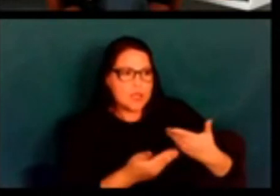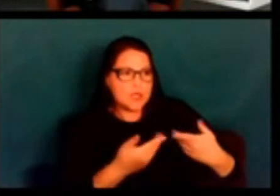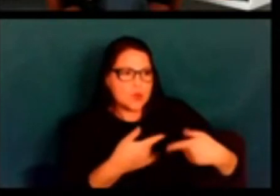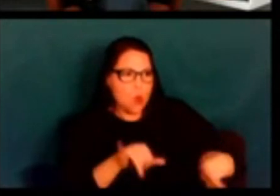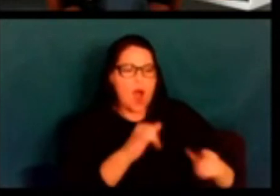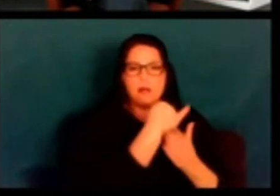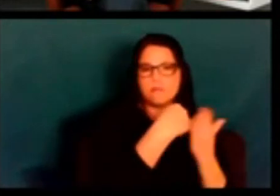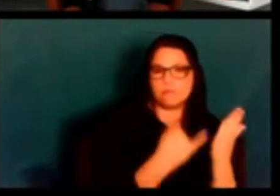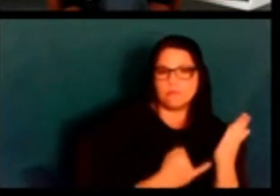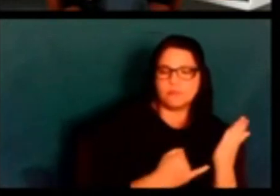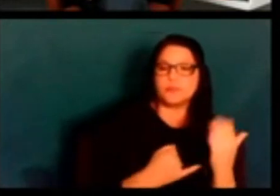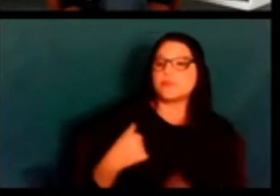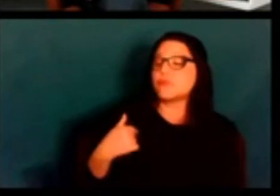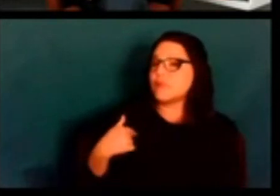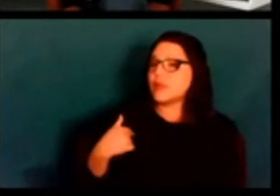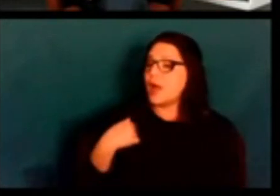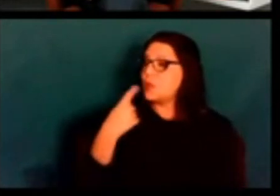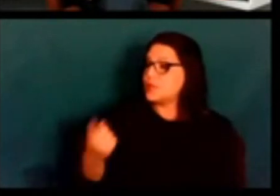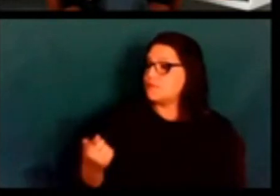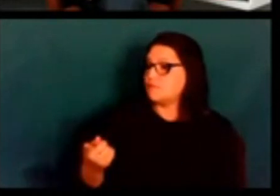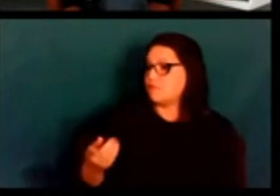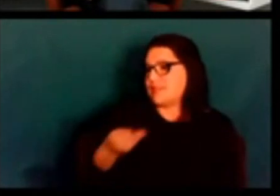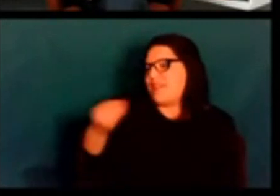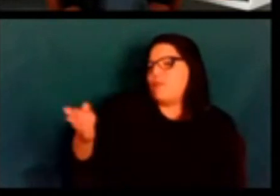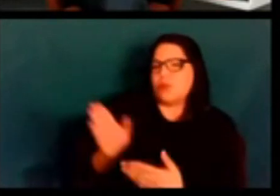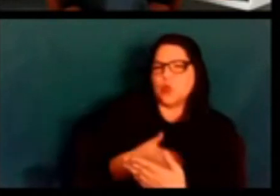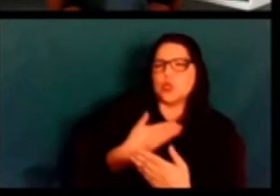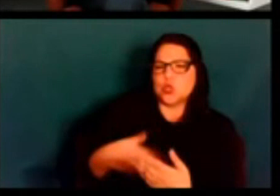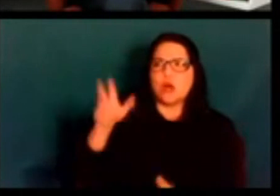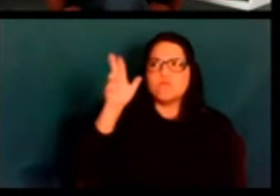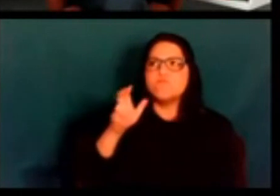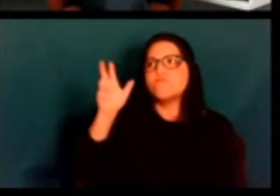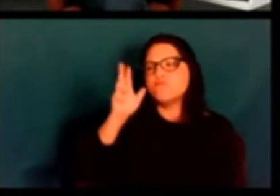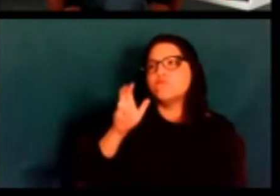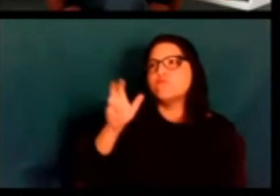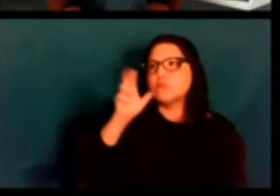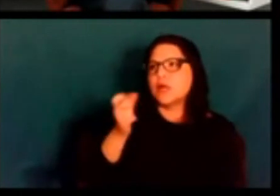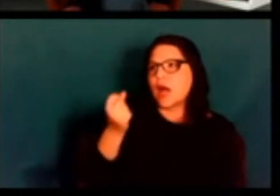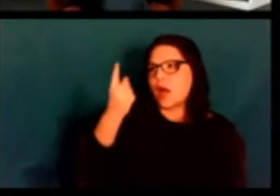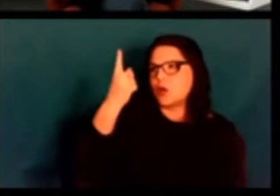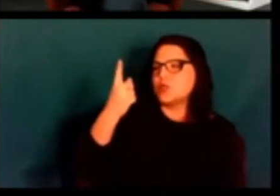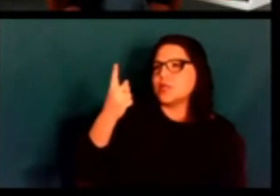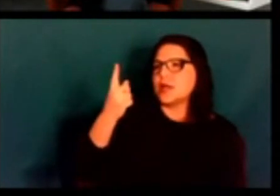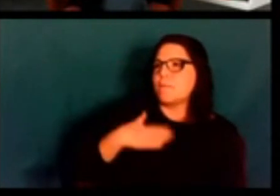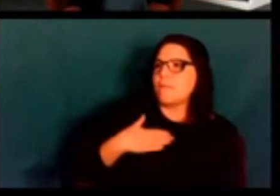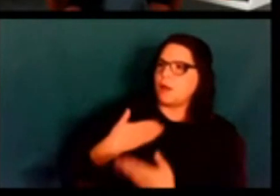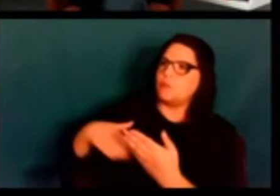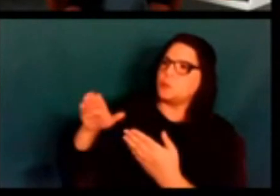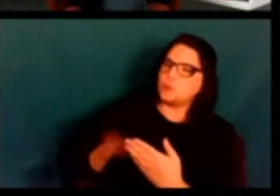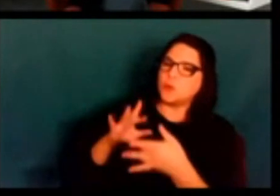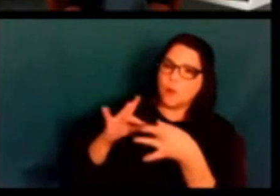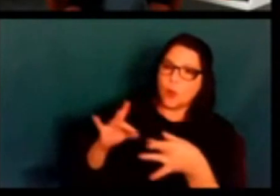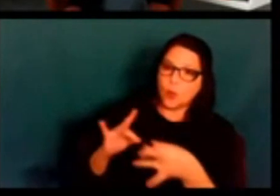work? I would give him the songs, so he would hear what I'm talking about in the songs, and